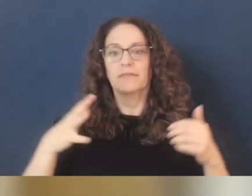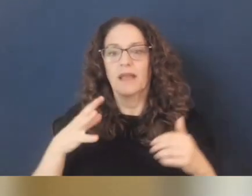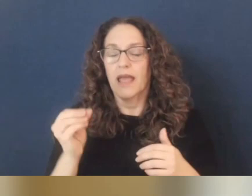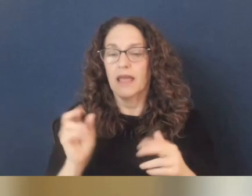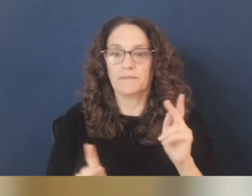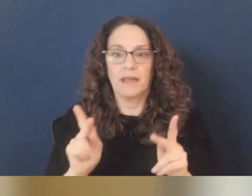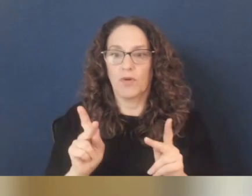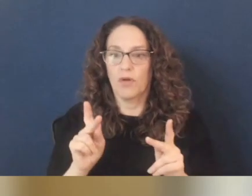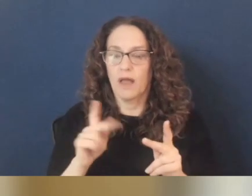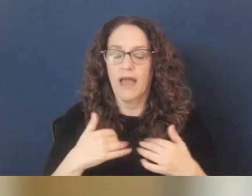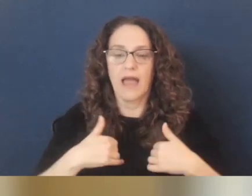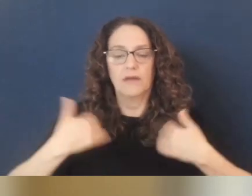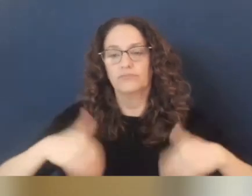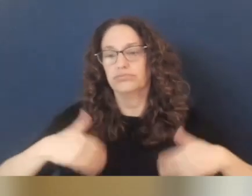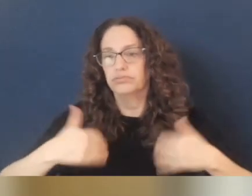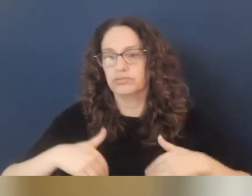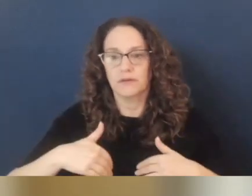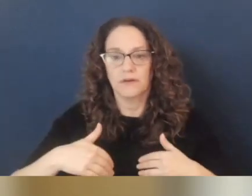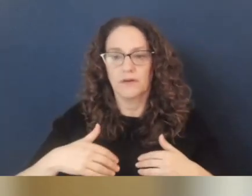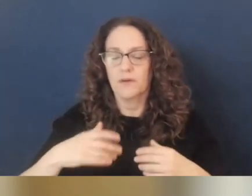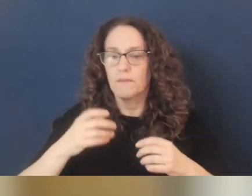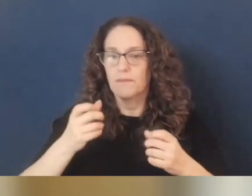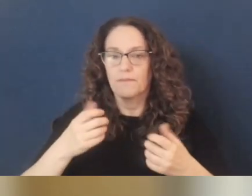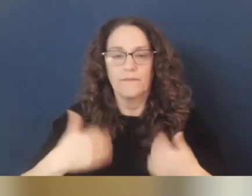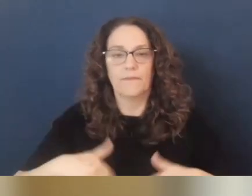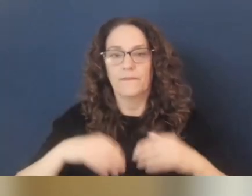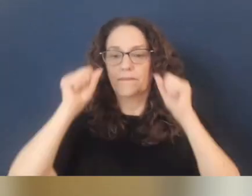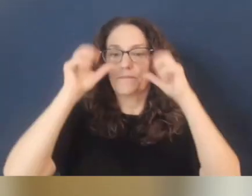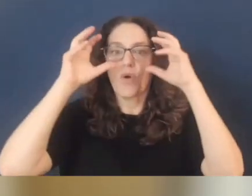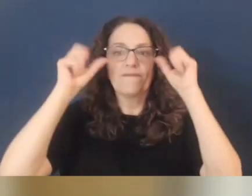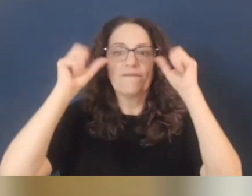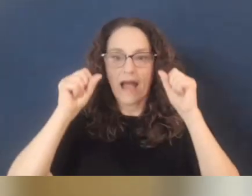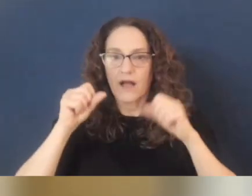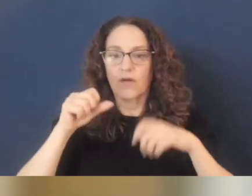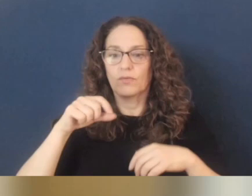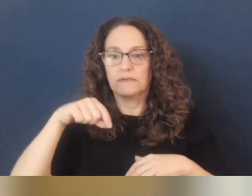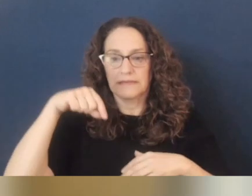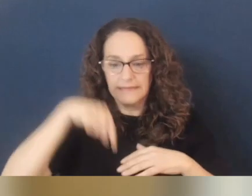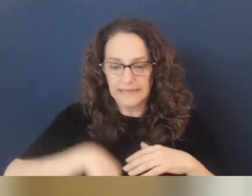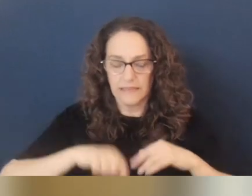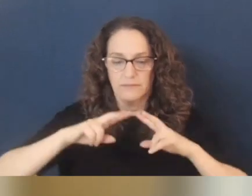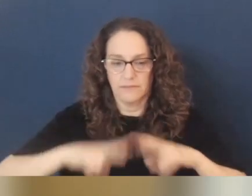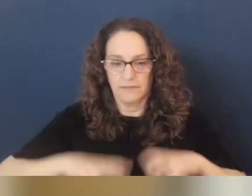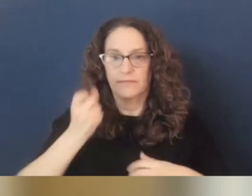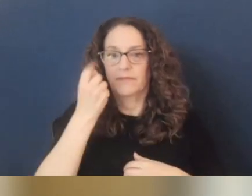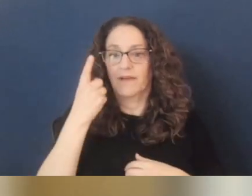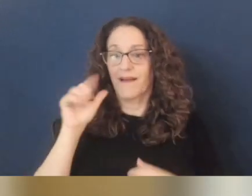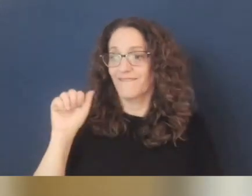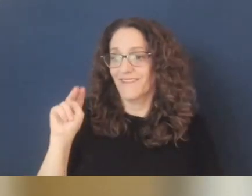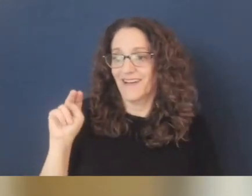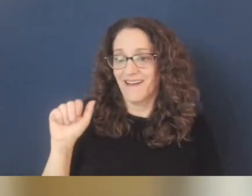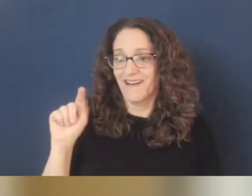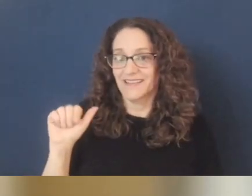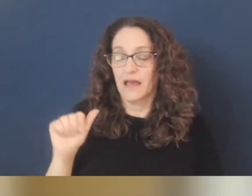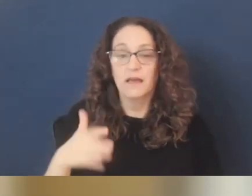profound insights into emptiness and anatta. People were having deep experiences of anatta, even though I was